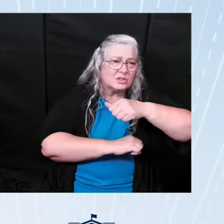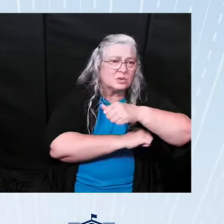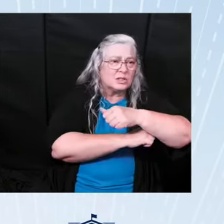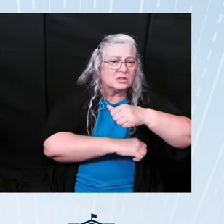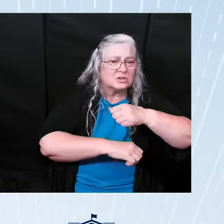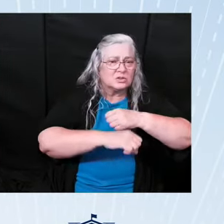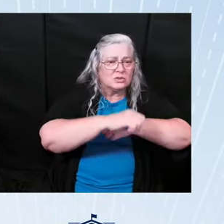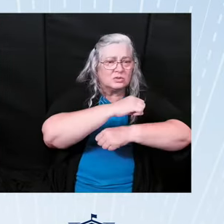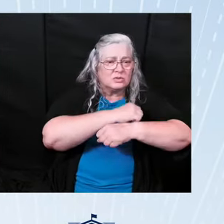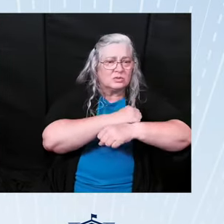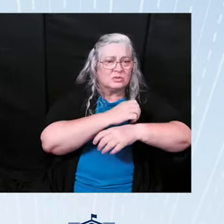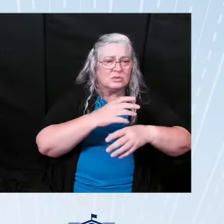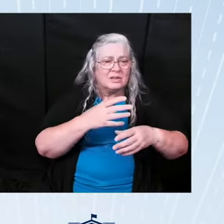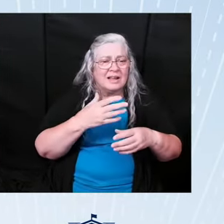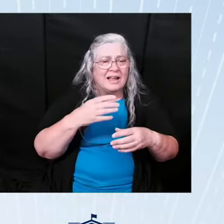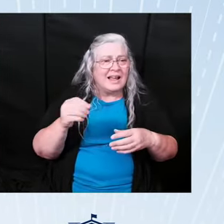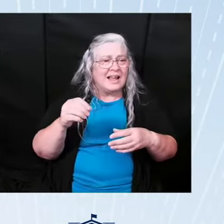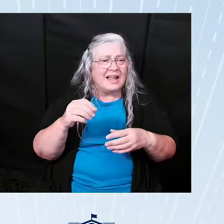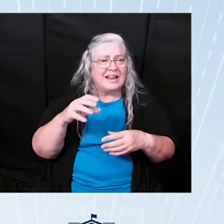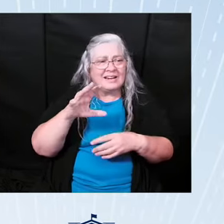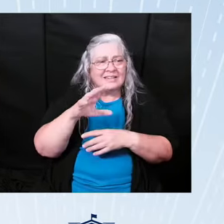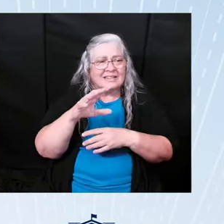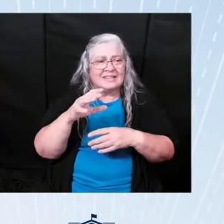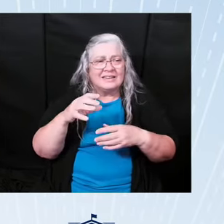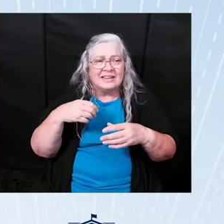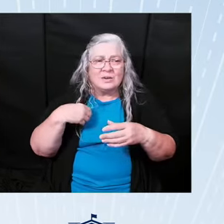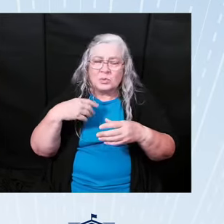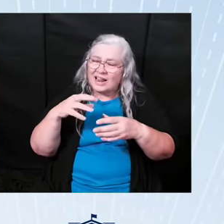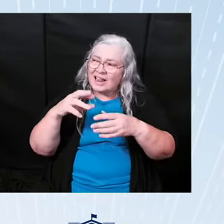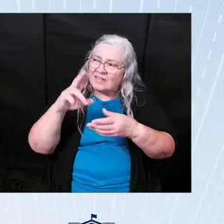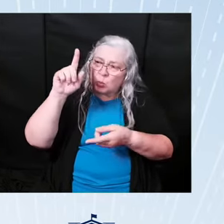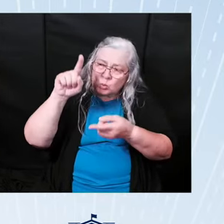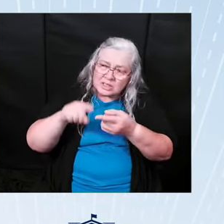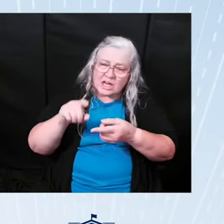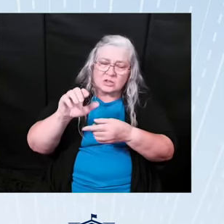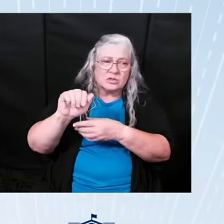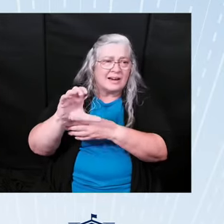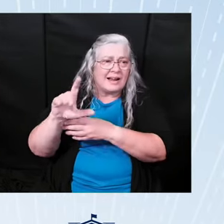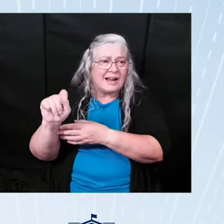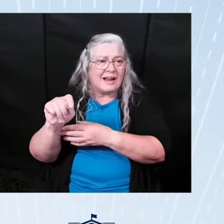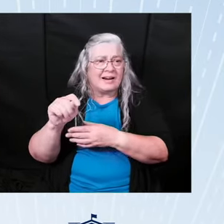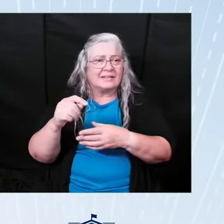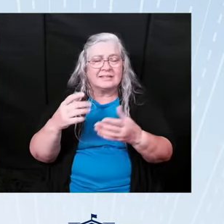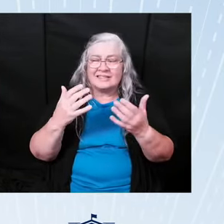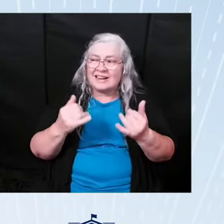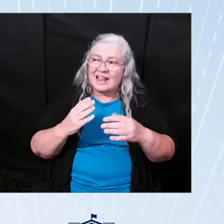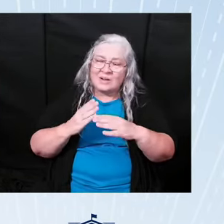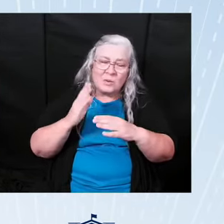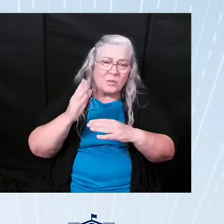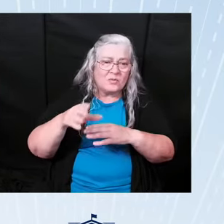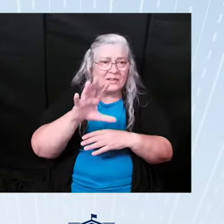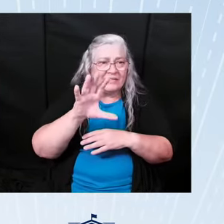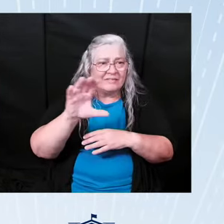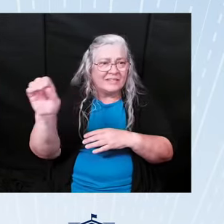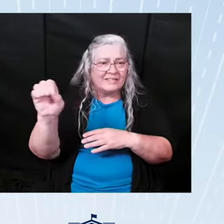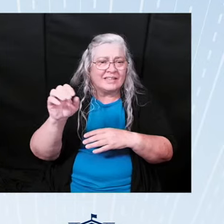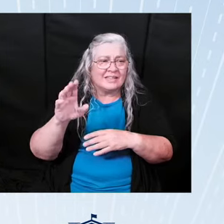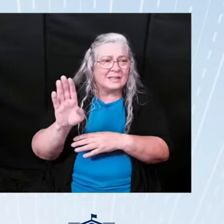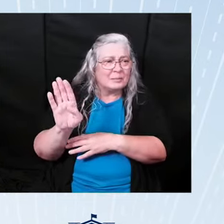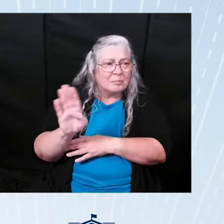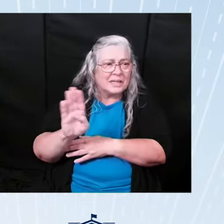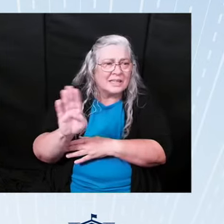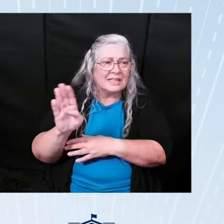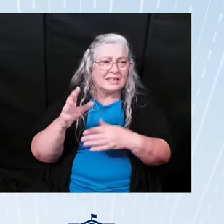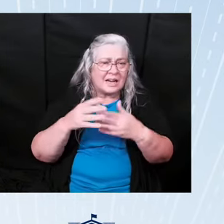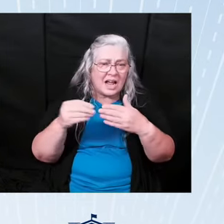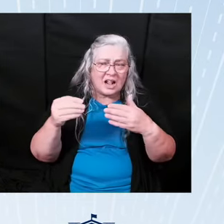to communities. But let's be real. My job is to talk our book, but the reality is the